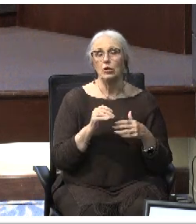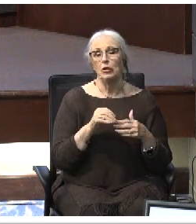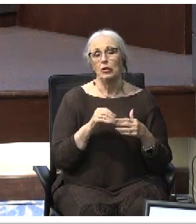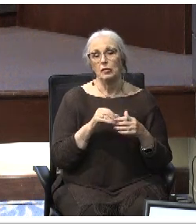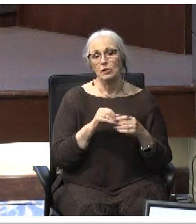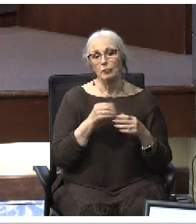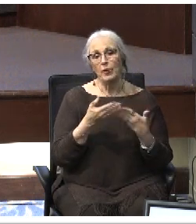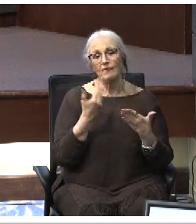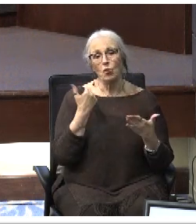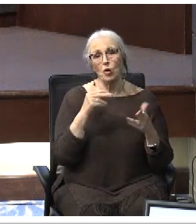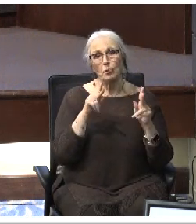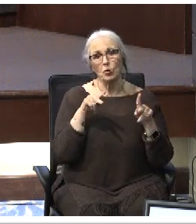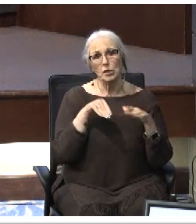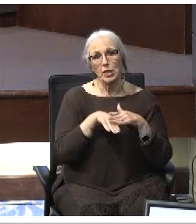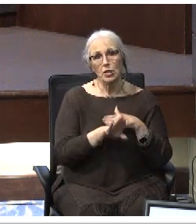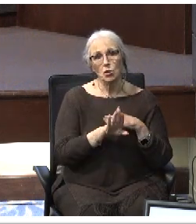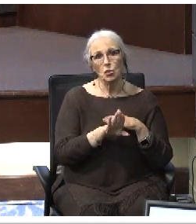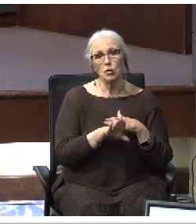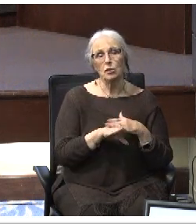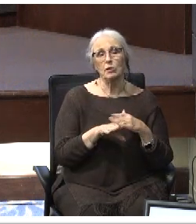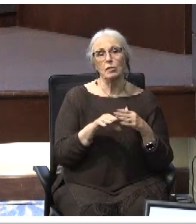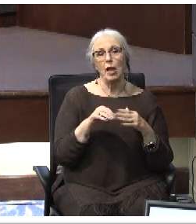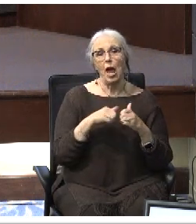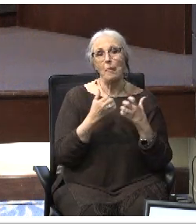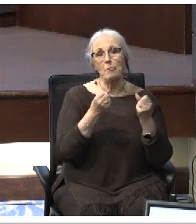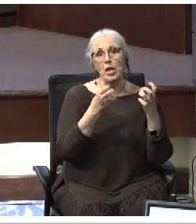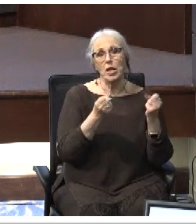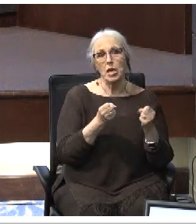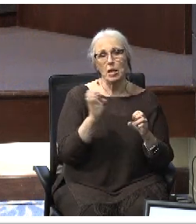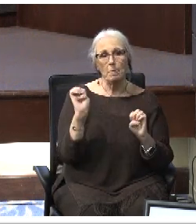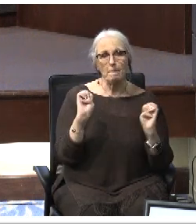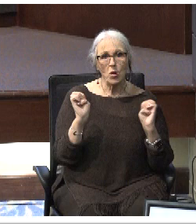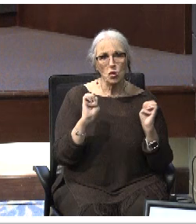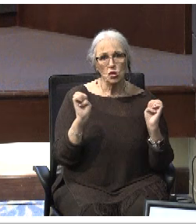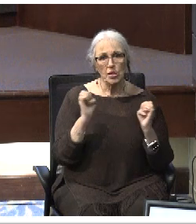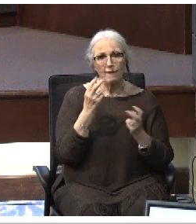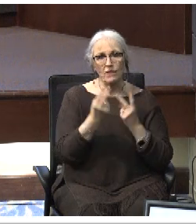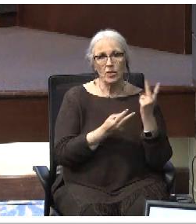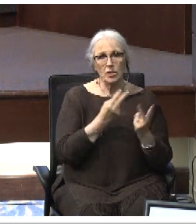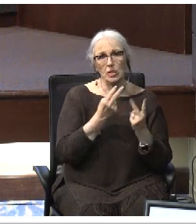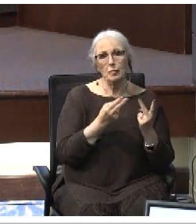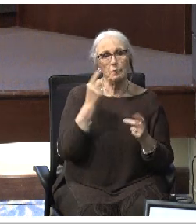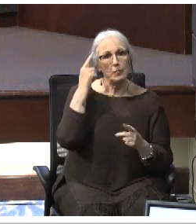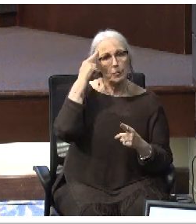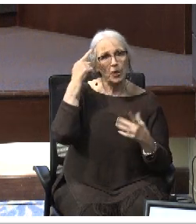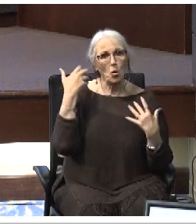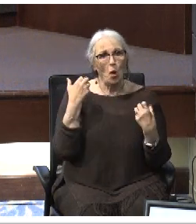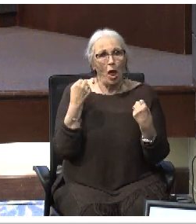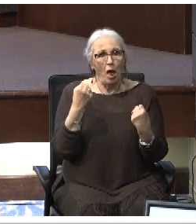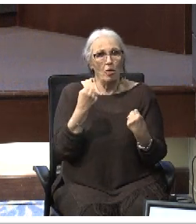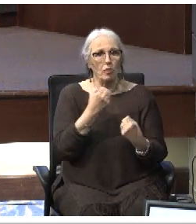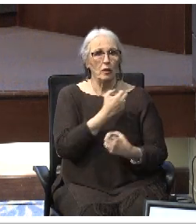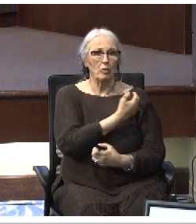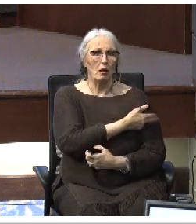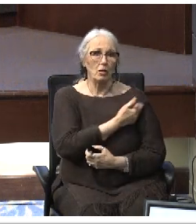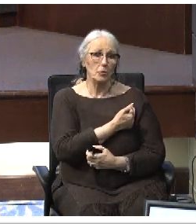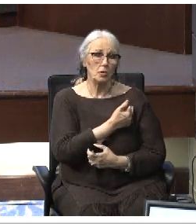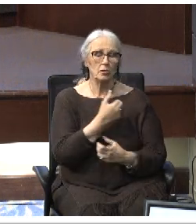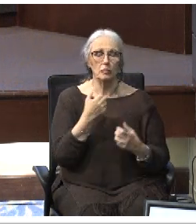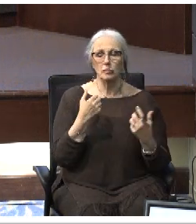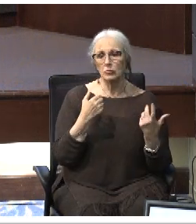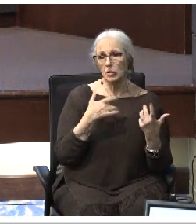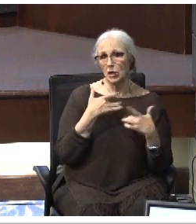goes into a program, the number of emergency room visits for mental health concerns in the year prior to their enrollment in